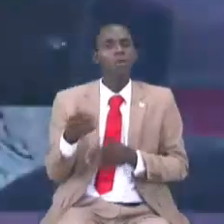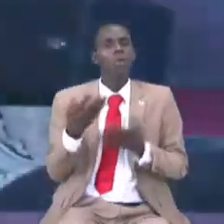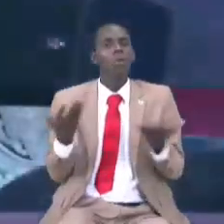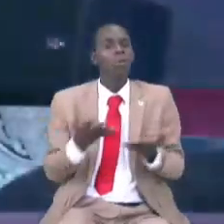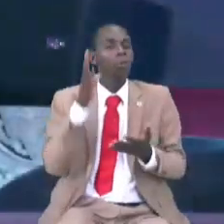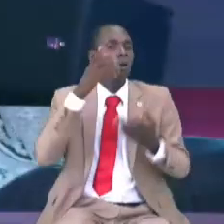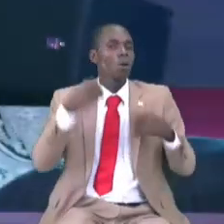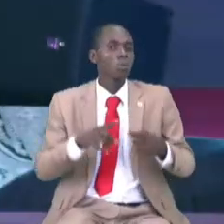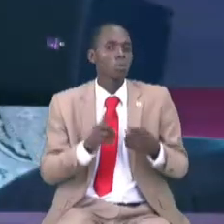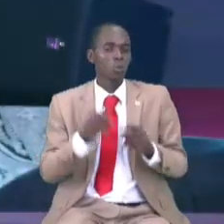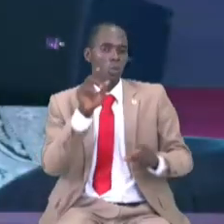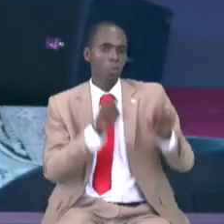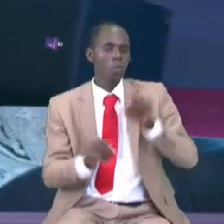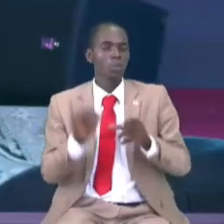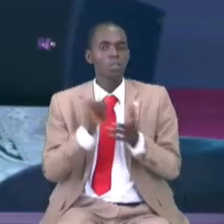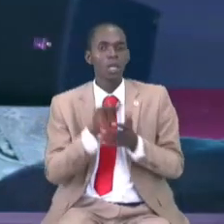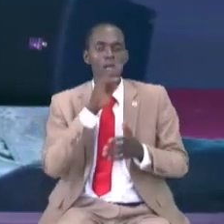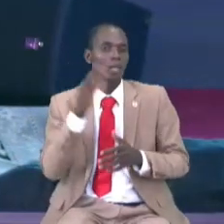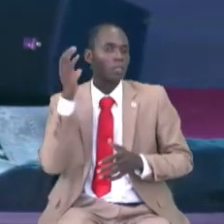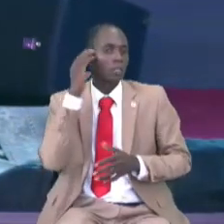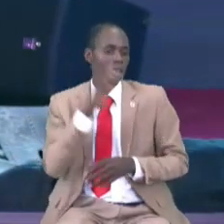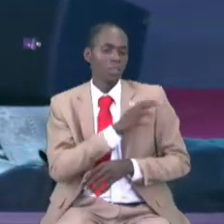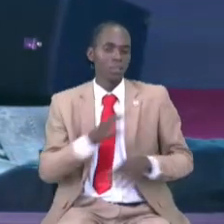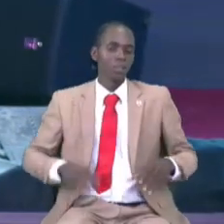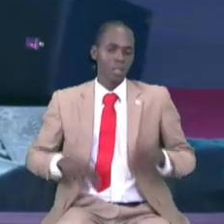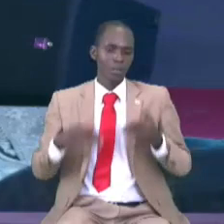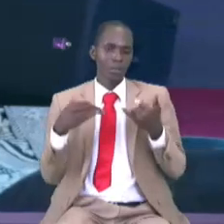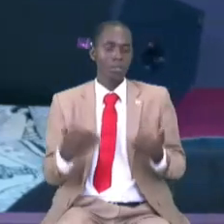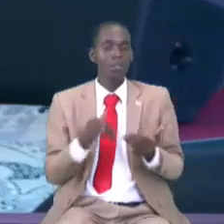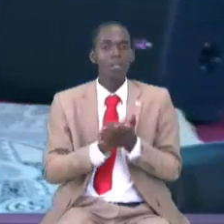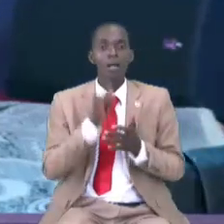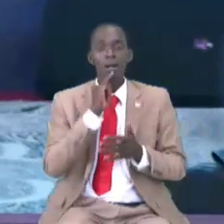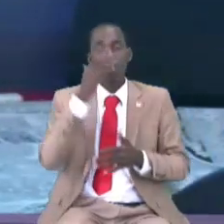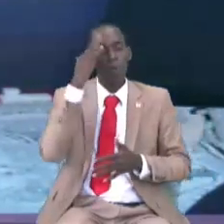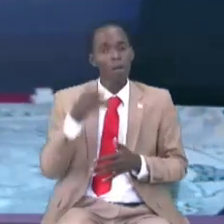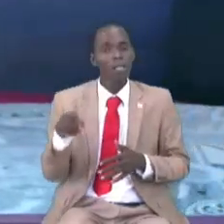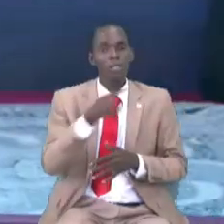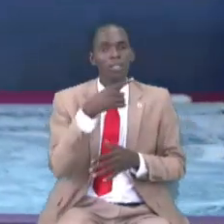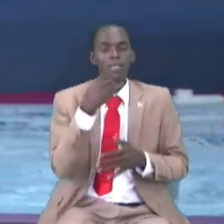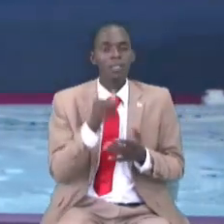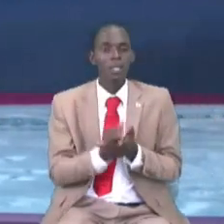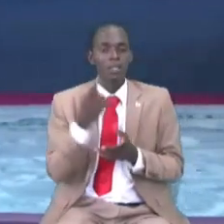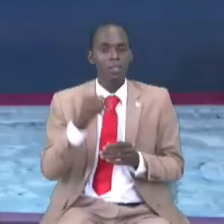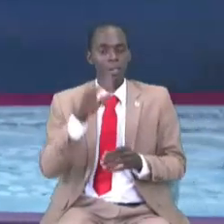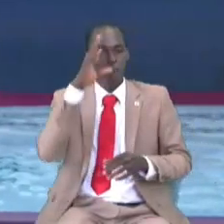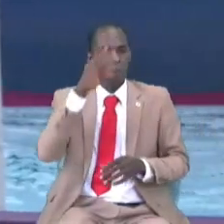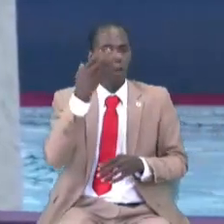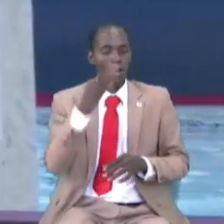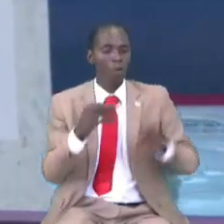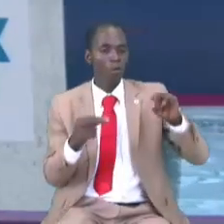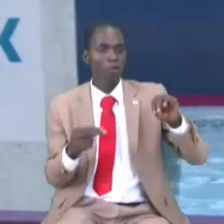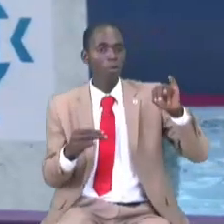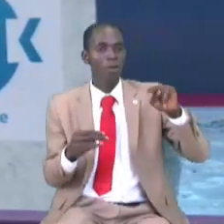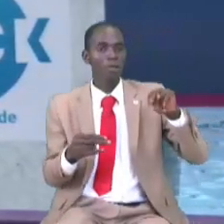he said that the men of Nineveh shall rise in judgment of this generation. Let's look at number